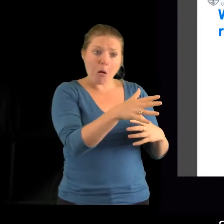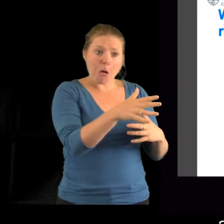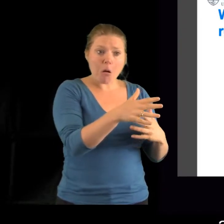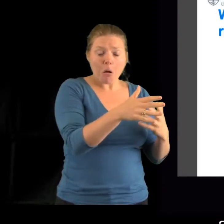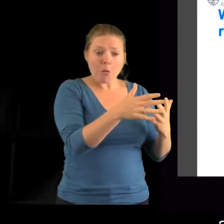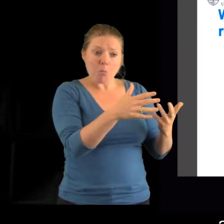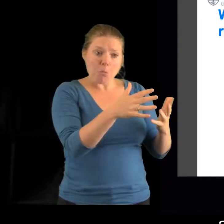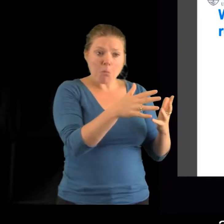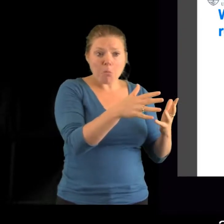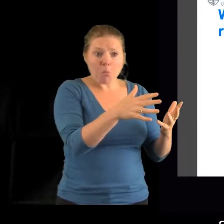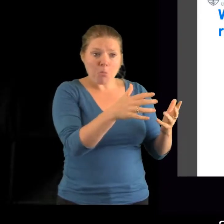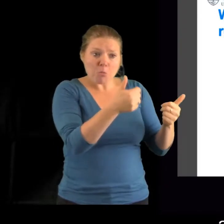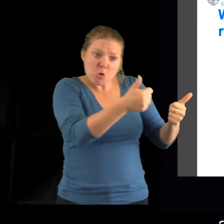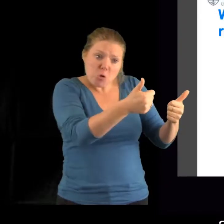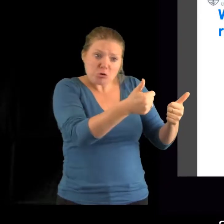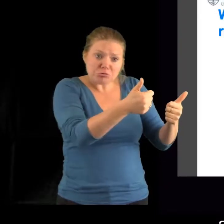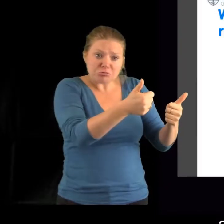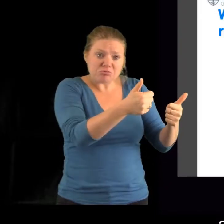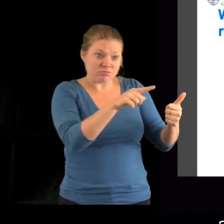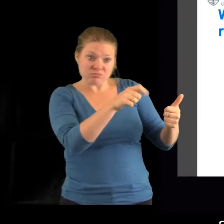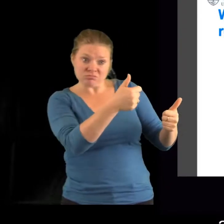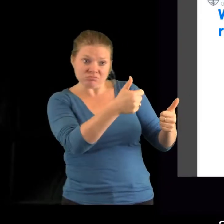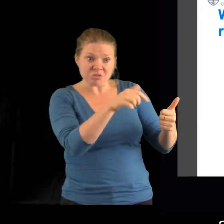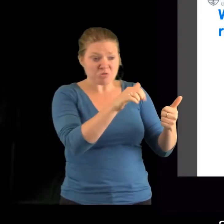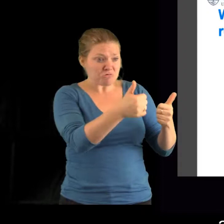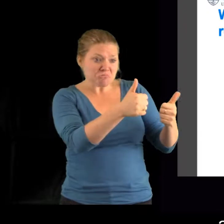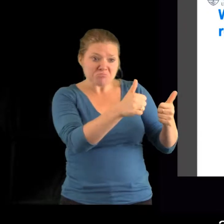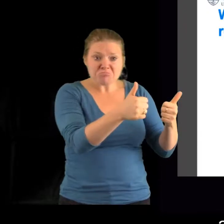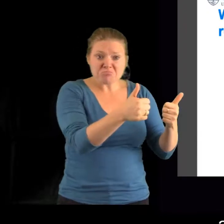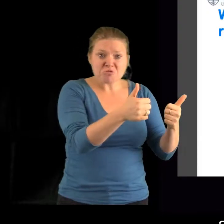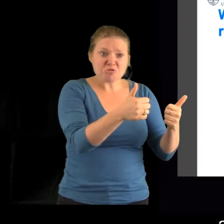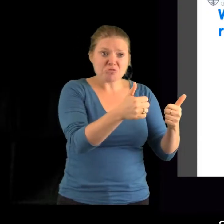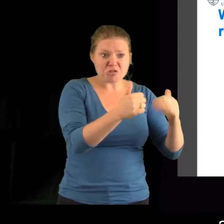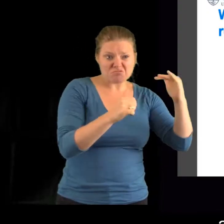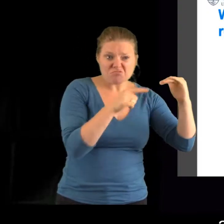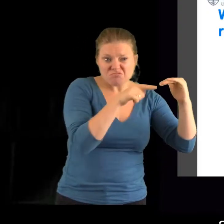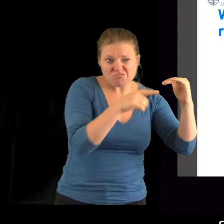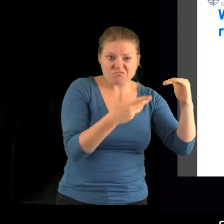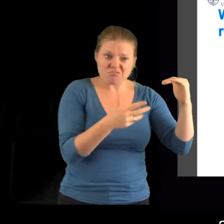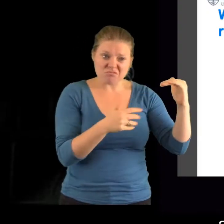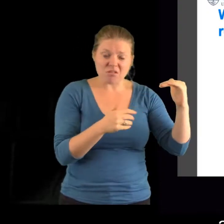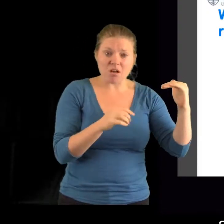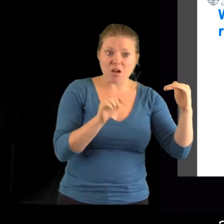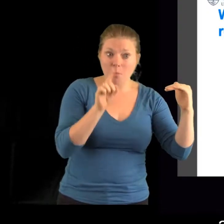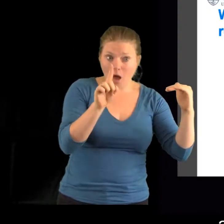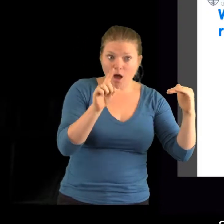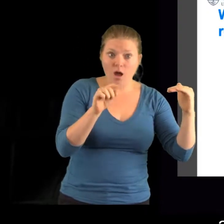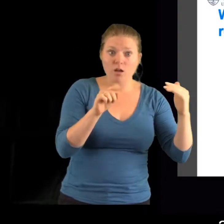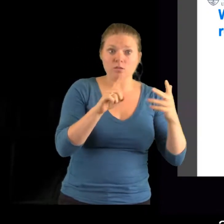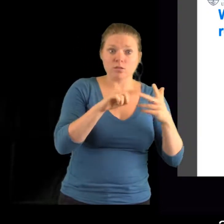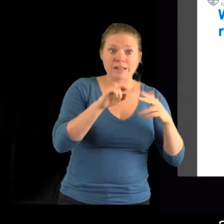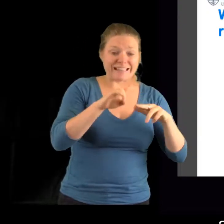and that's good, okay, right? But if you just polish